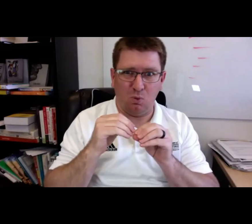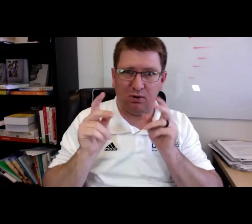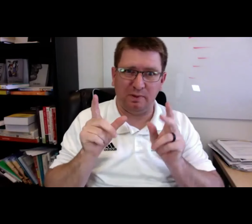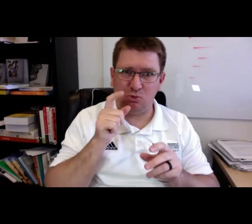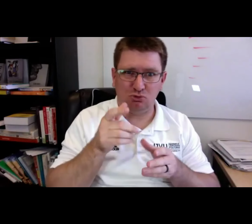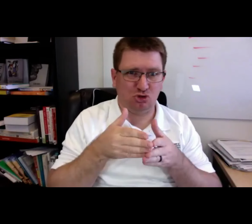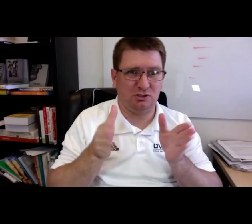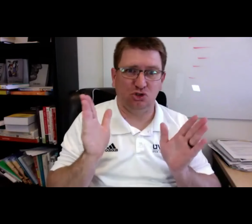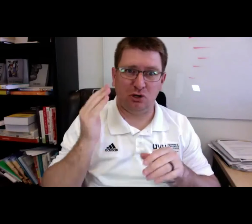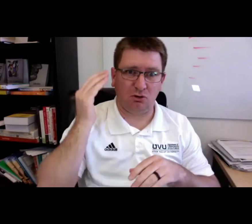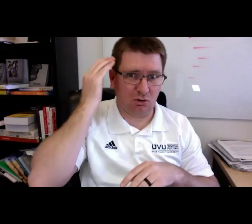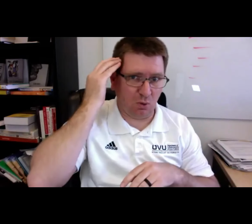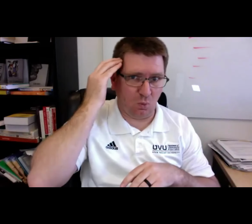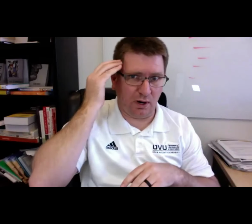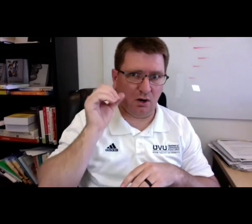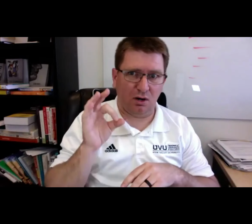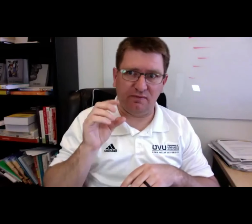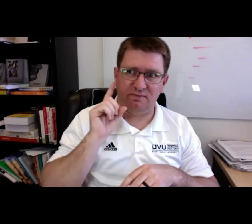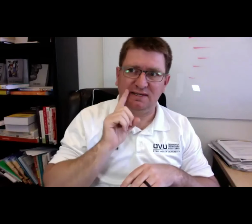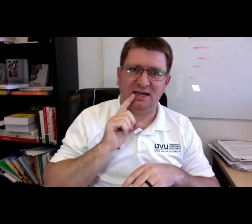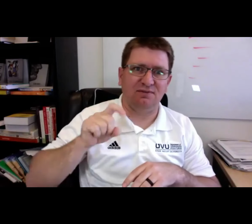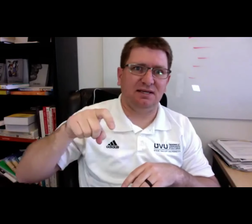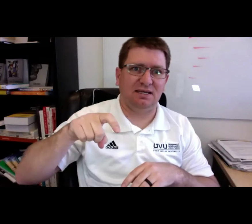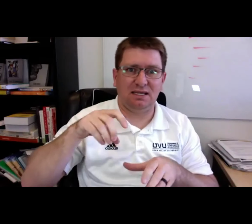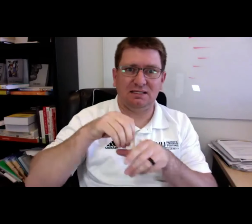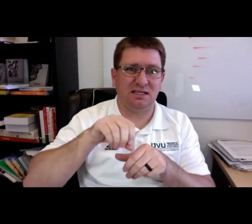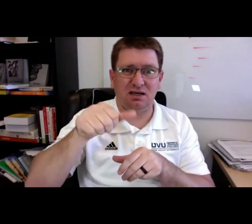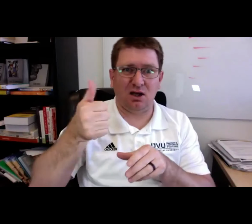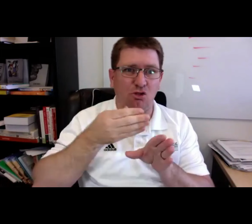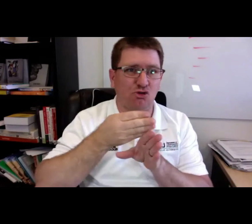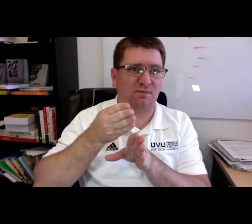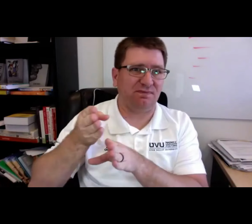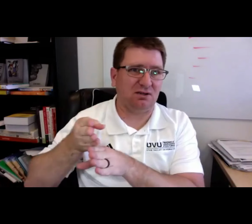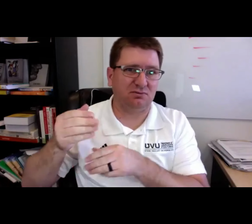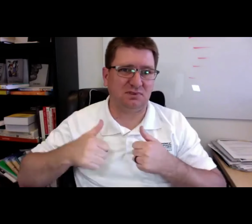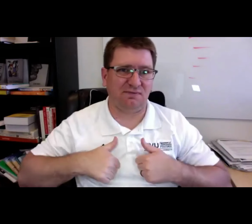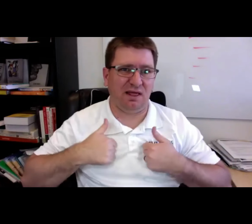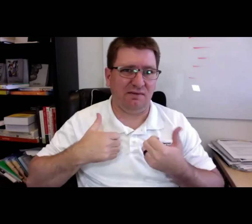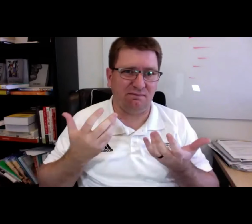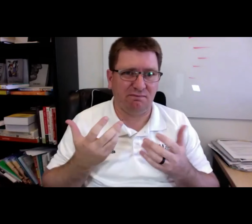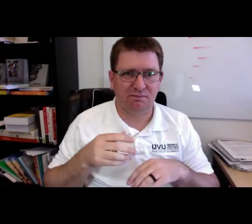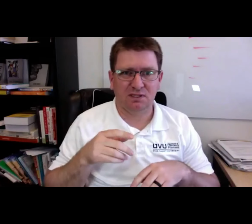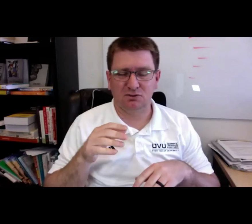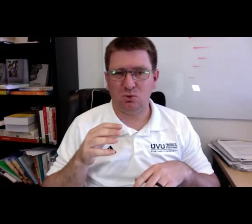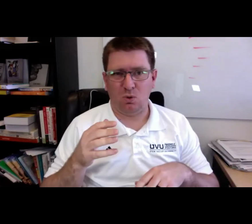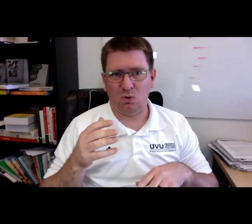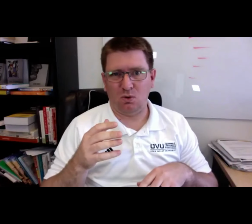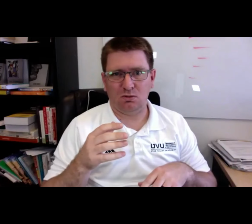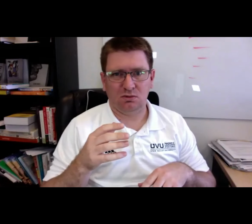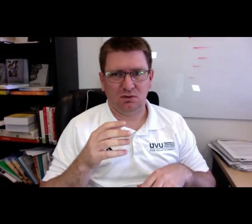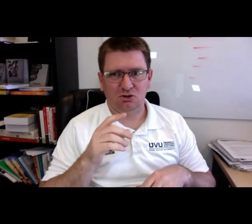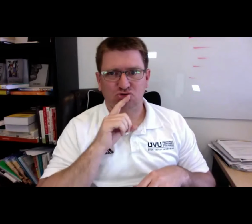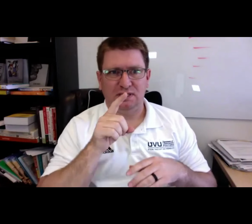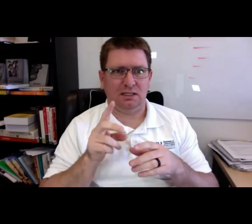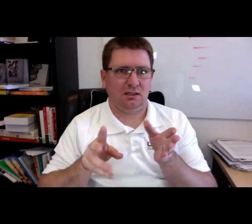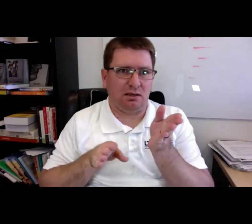also need more people in general that are aware of deaf needs, deaf culture in every field of